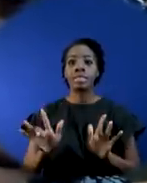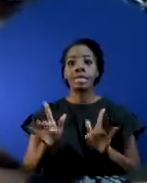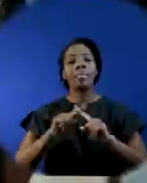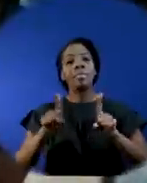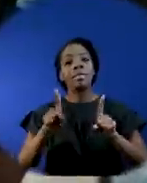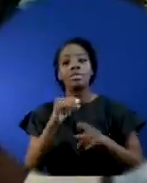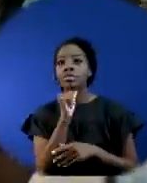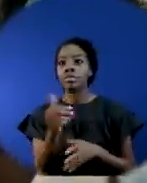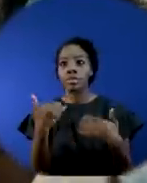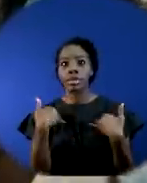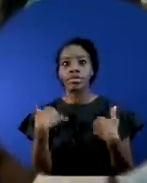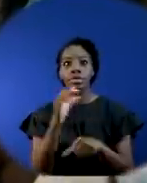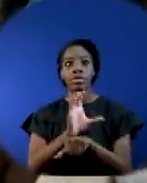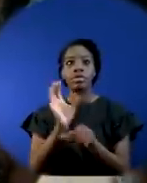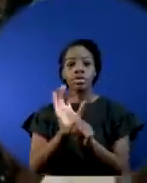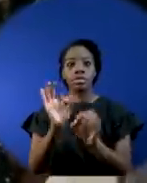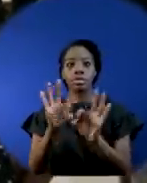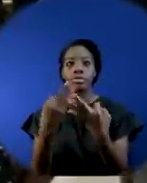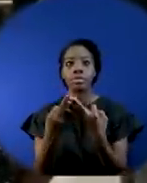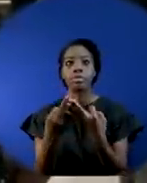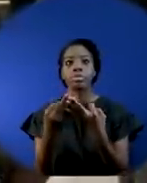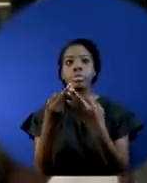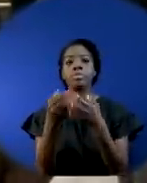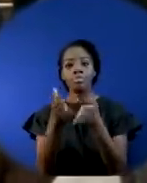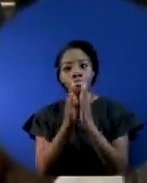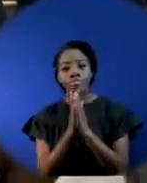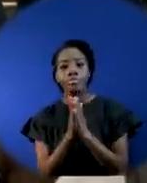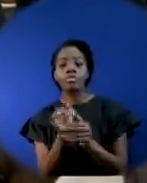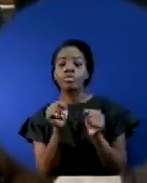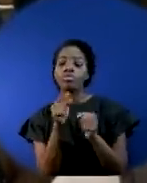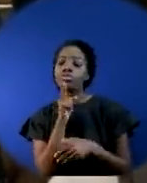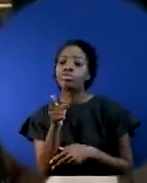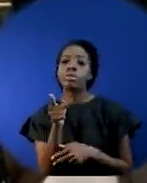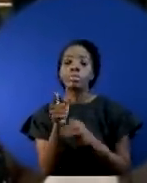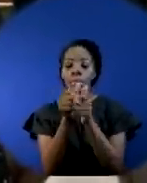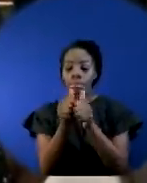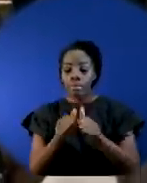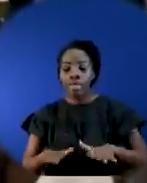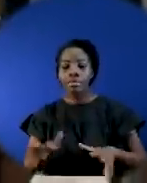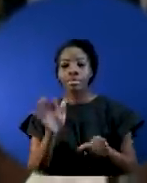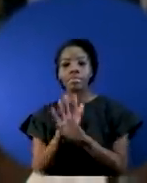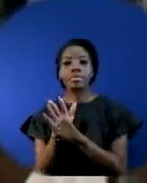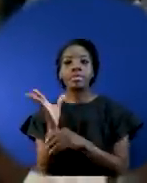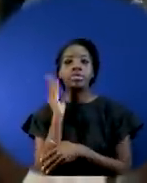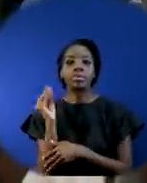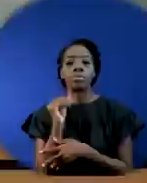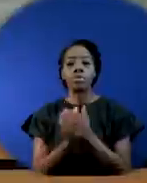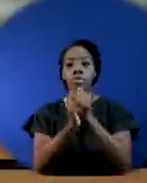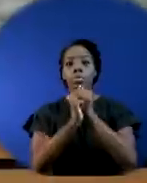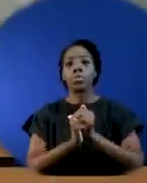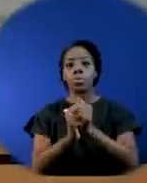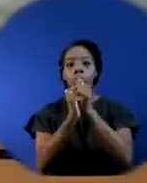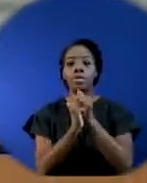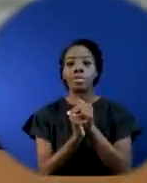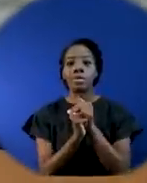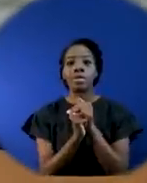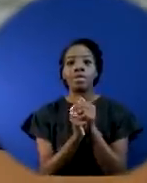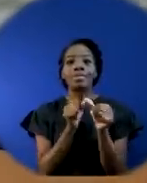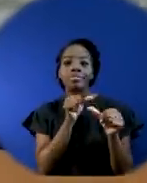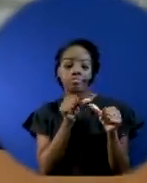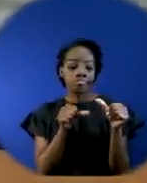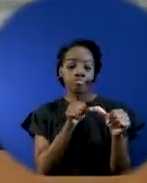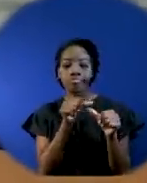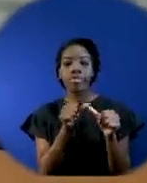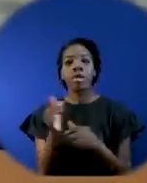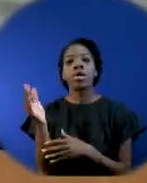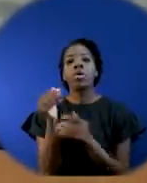don't have a church family, we pray that you would truly be blessed by the entirety of this experience of worship. Even as you're engaged in it, we